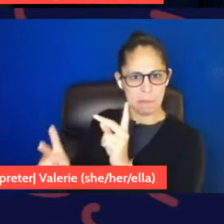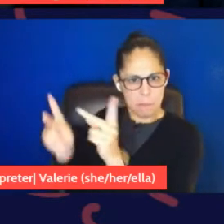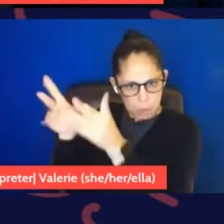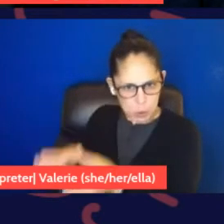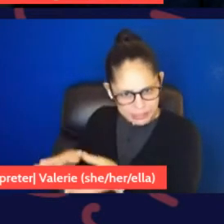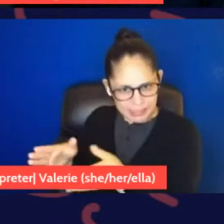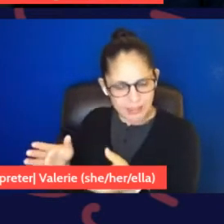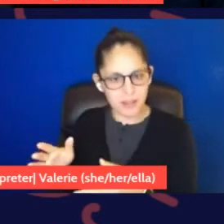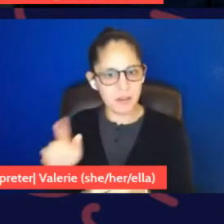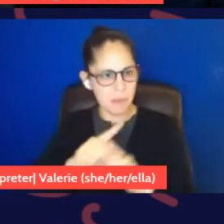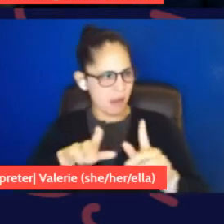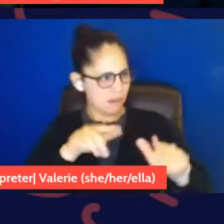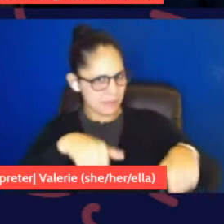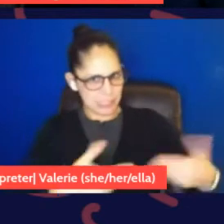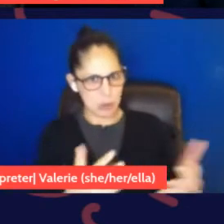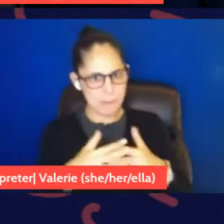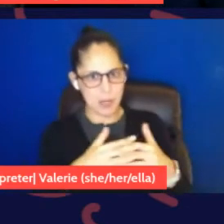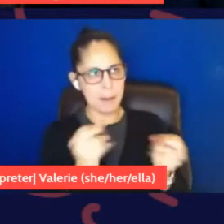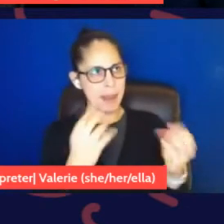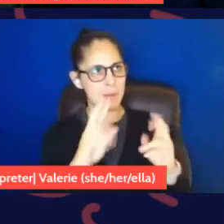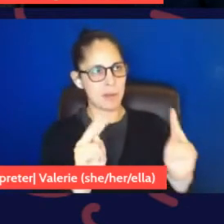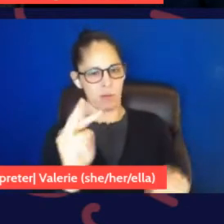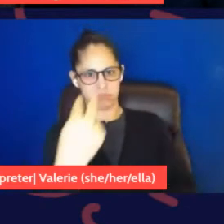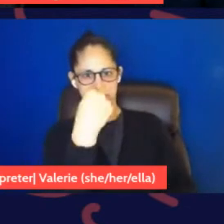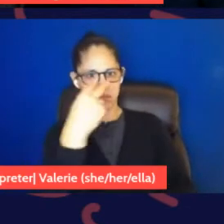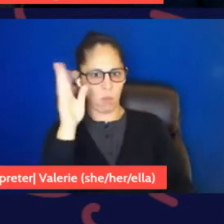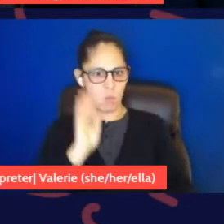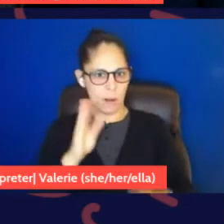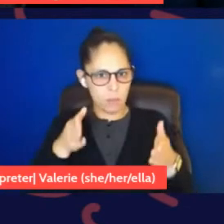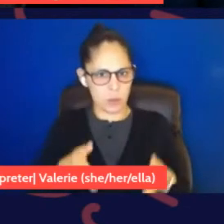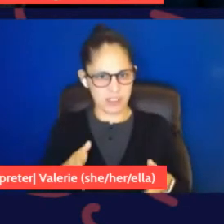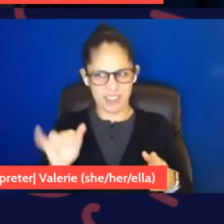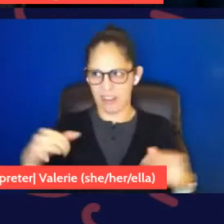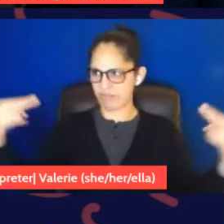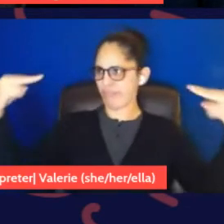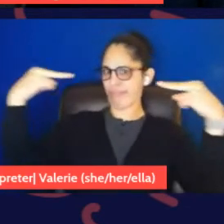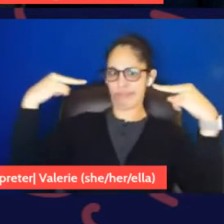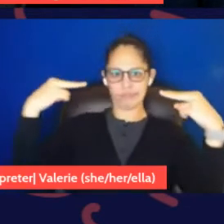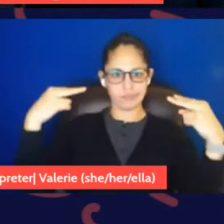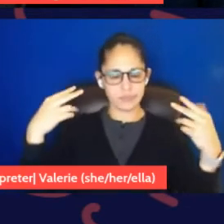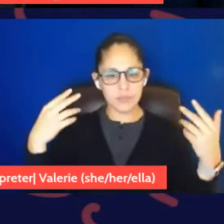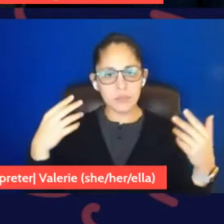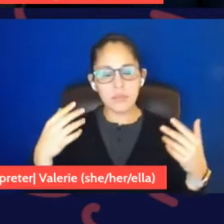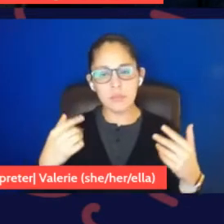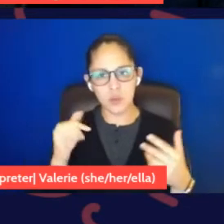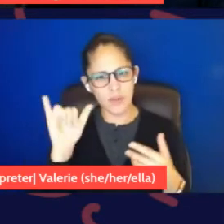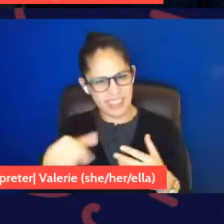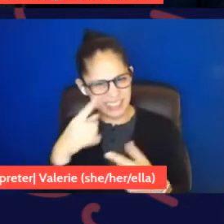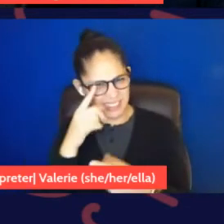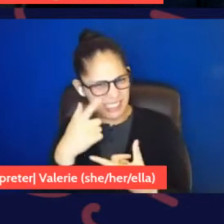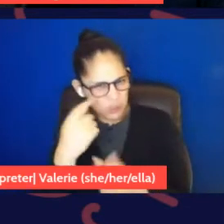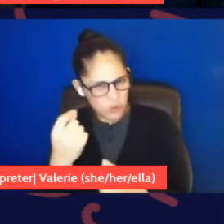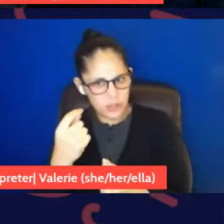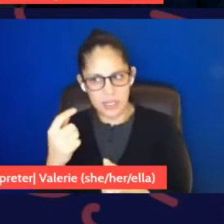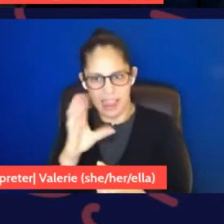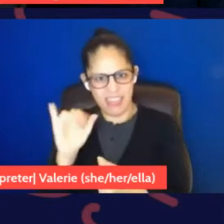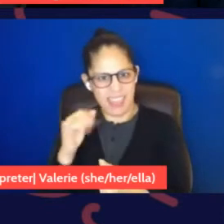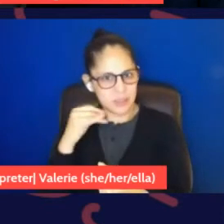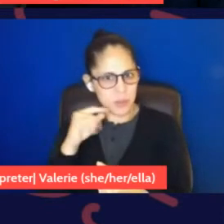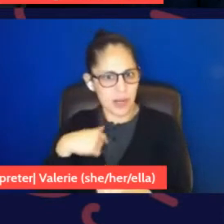here either. So it's something I'm really interested in, and definitely something I write about in my work as a